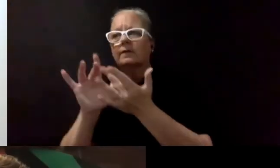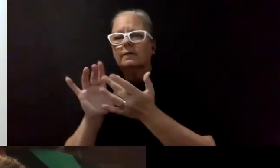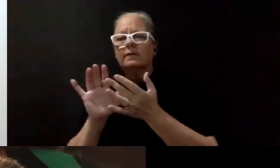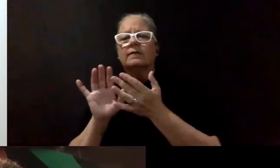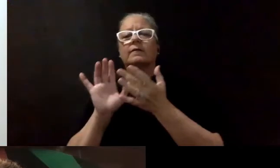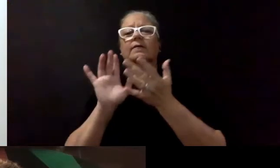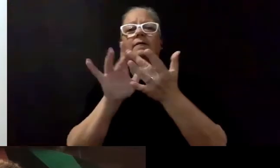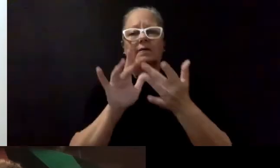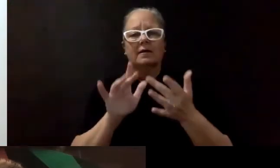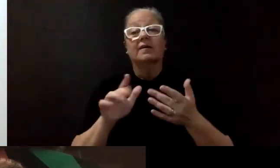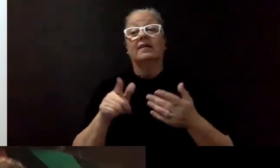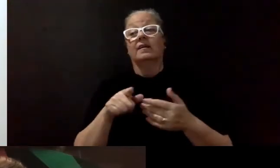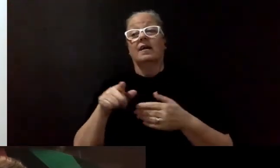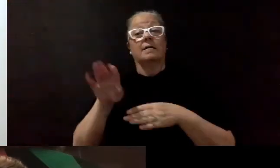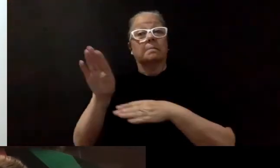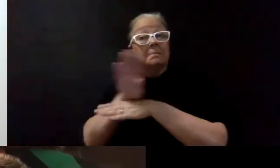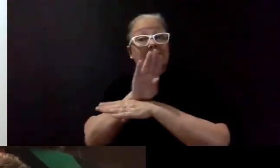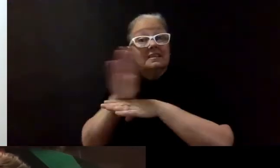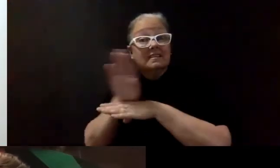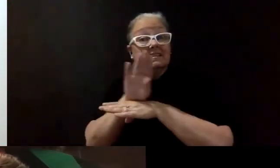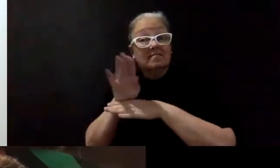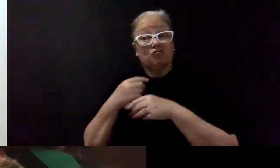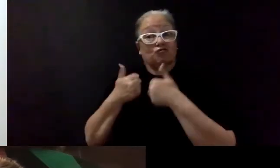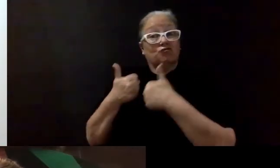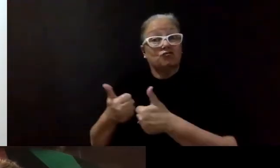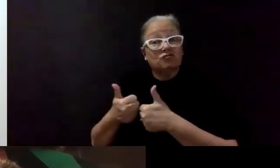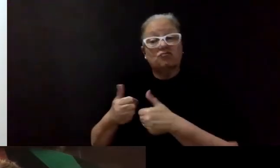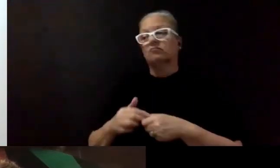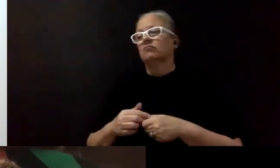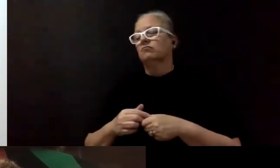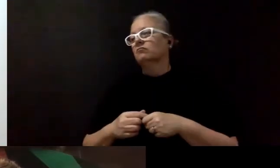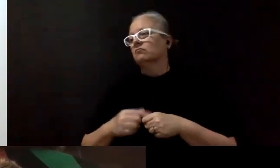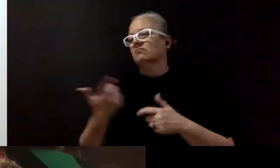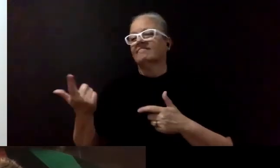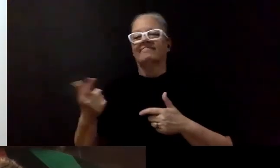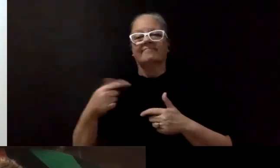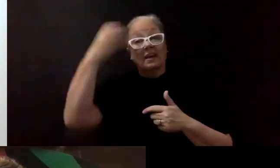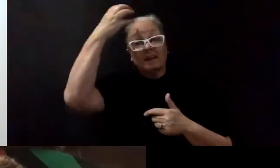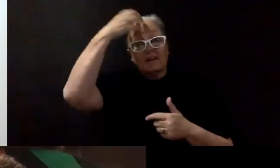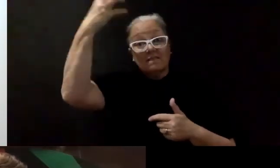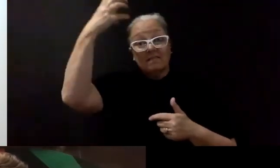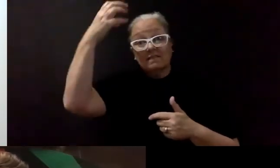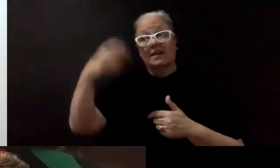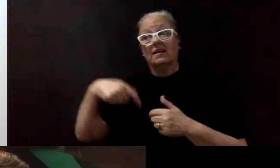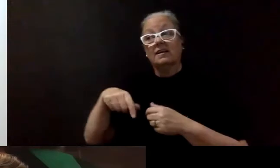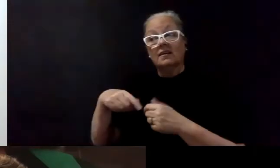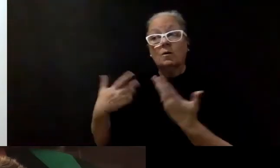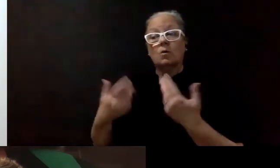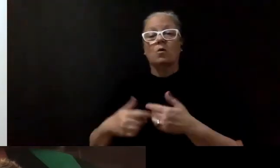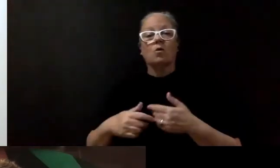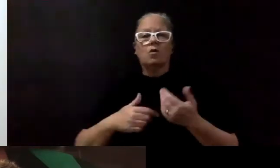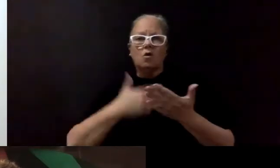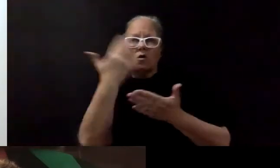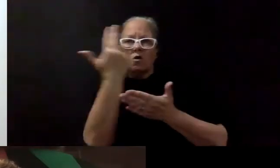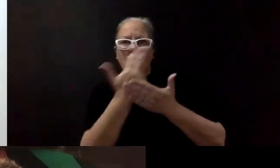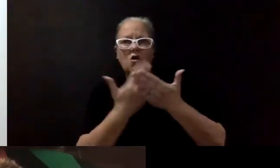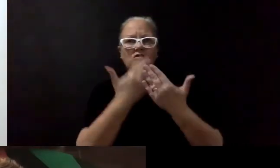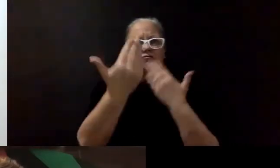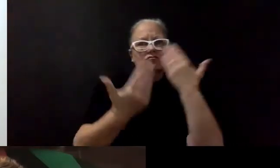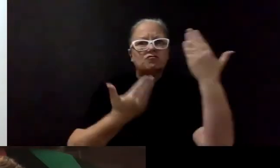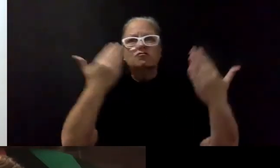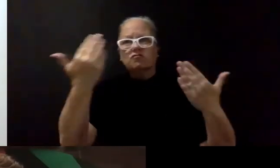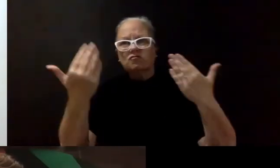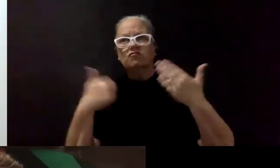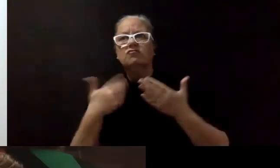corporate sector, with local council, with arts organizations,